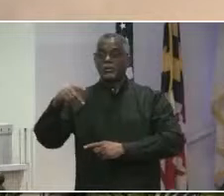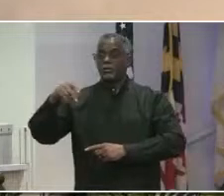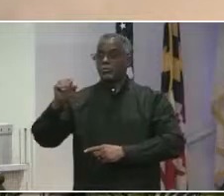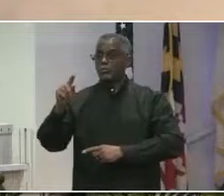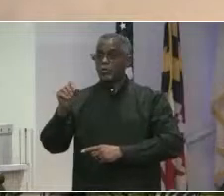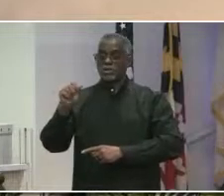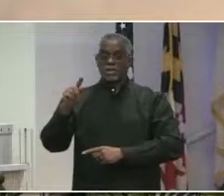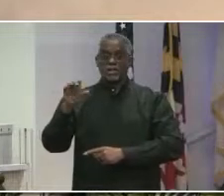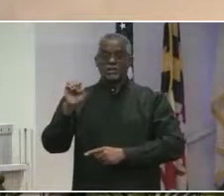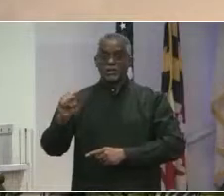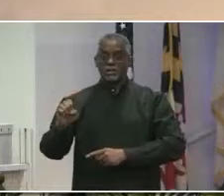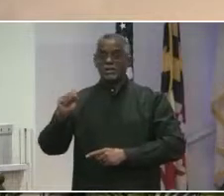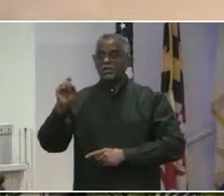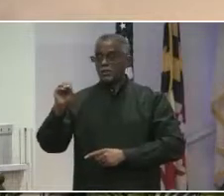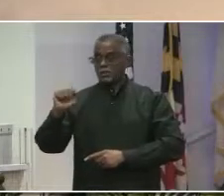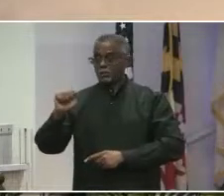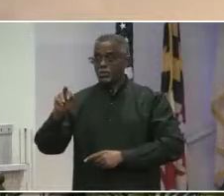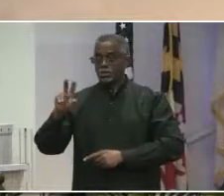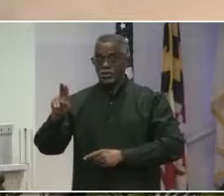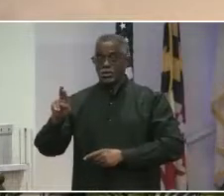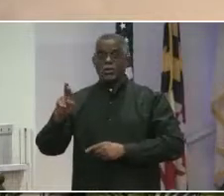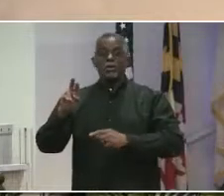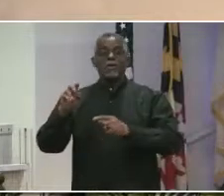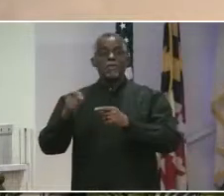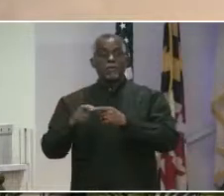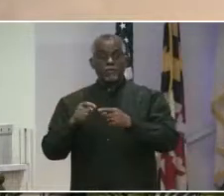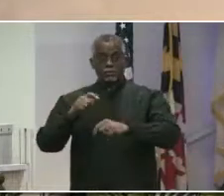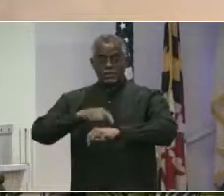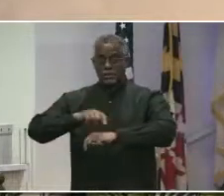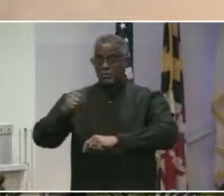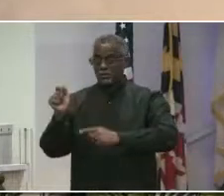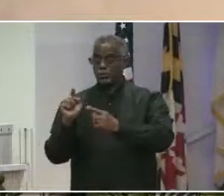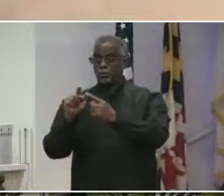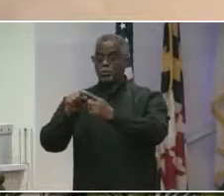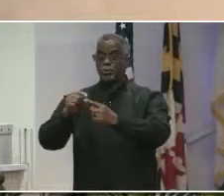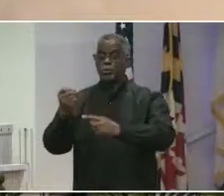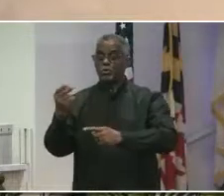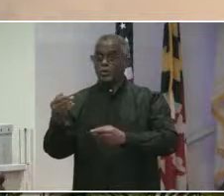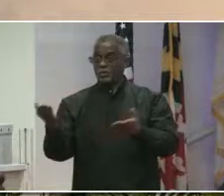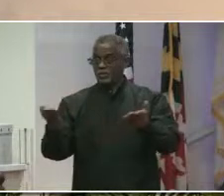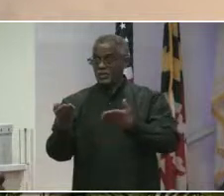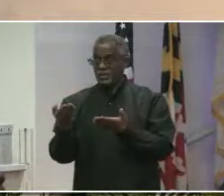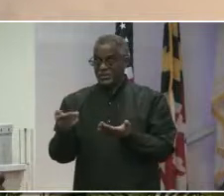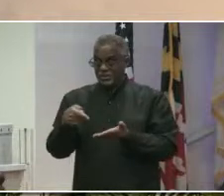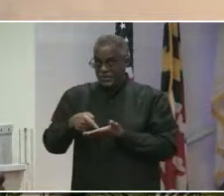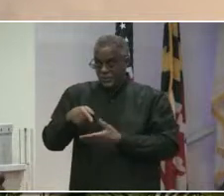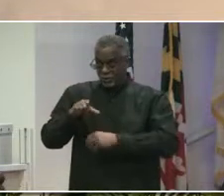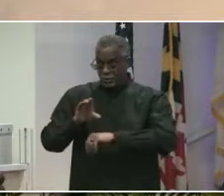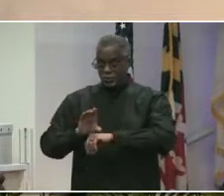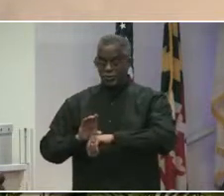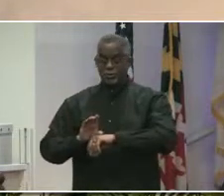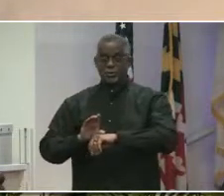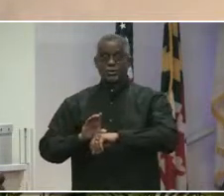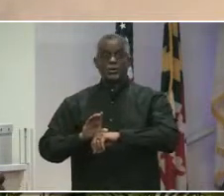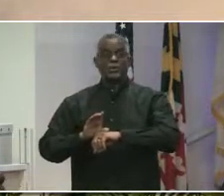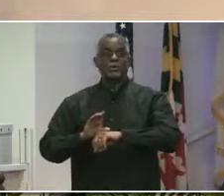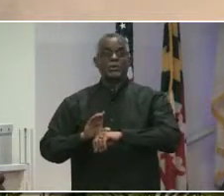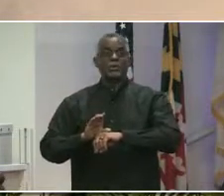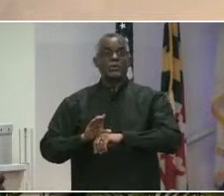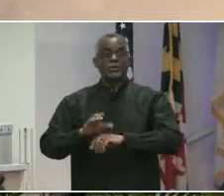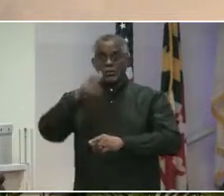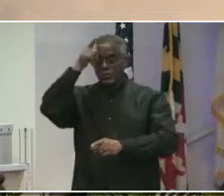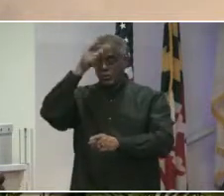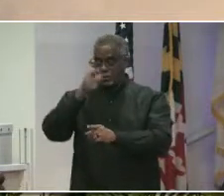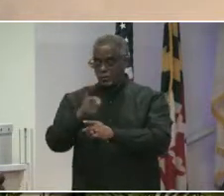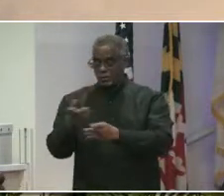cancer seminar from 10 a.m. to 12 p.m. here at the church, amen. And for the brothers in